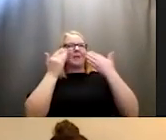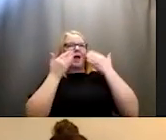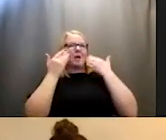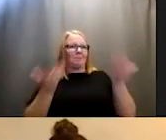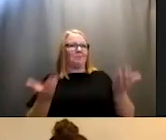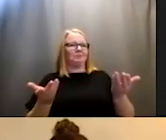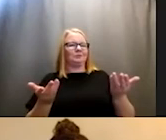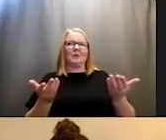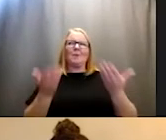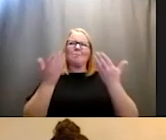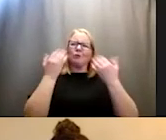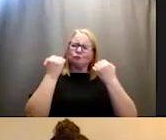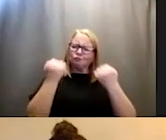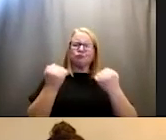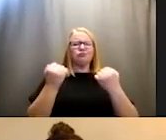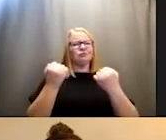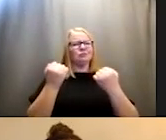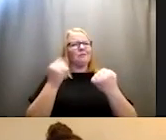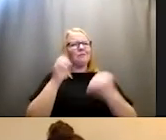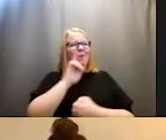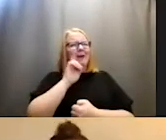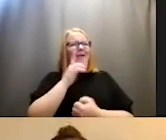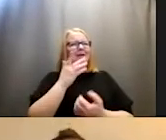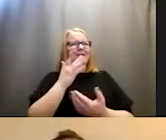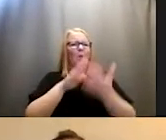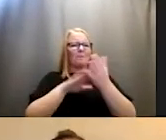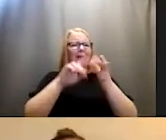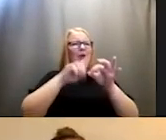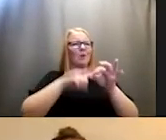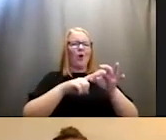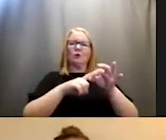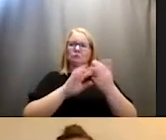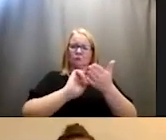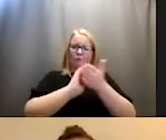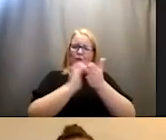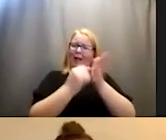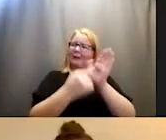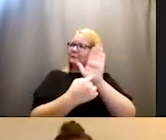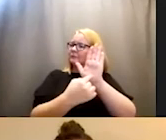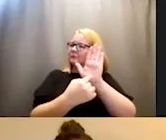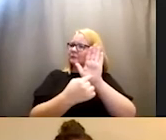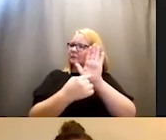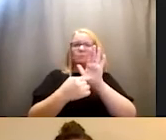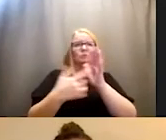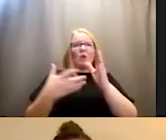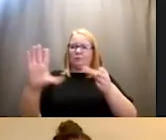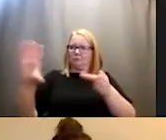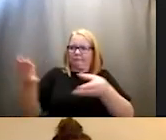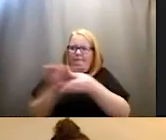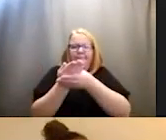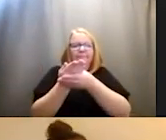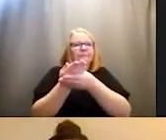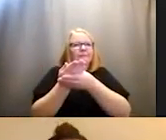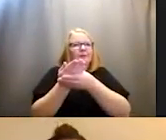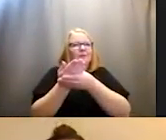you the power of Mary Quant as a kind of brand ambassador, and the fact that there was an entire supplement in